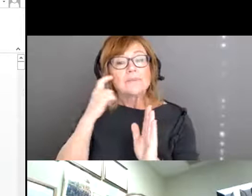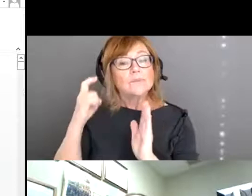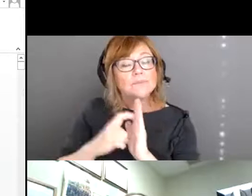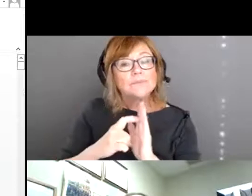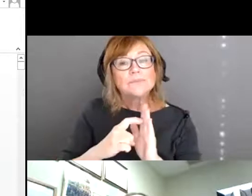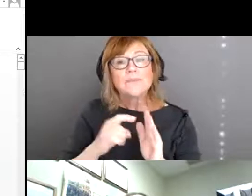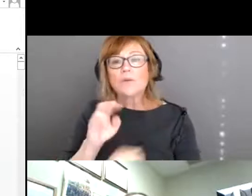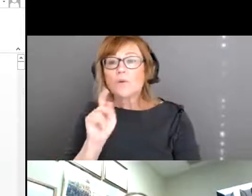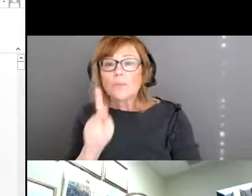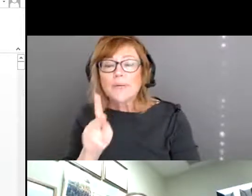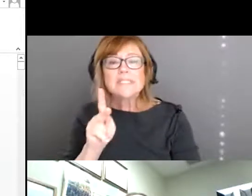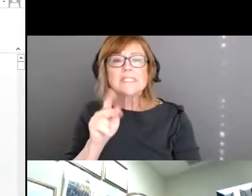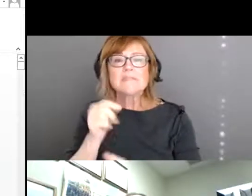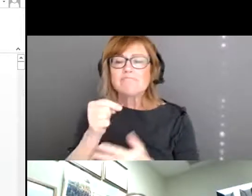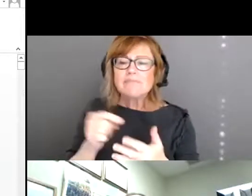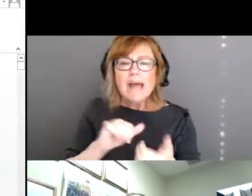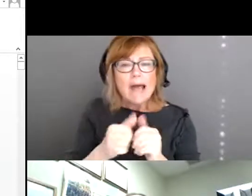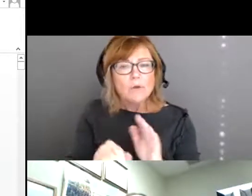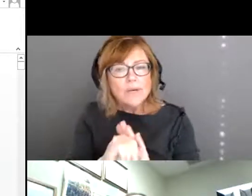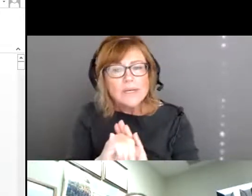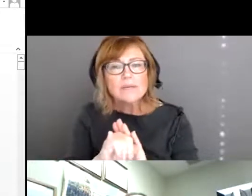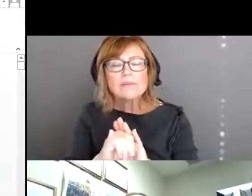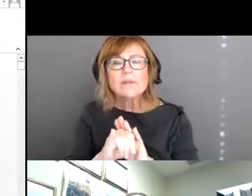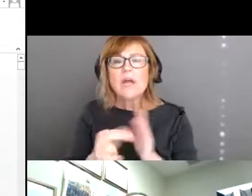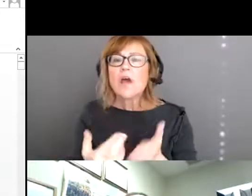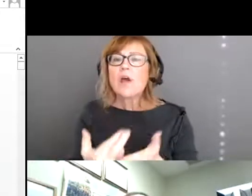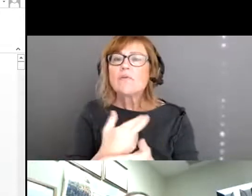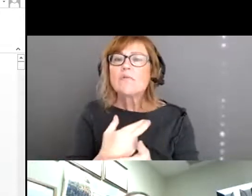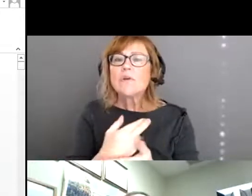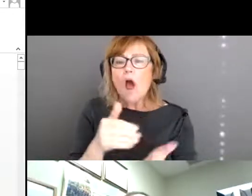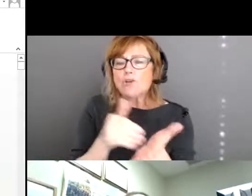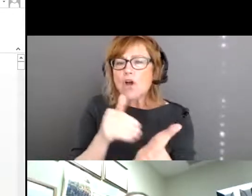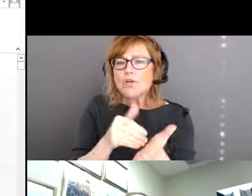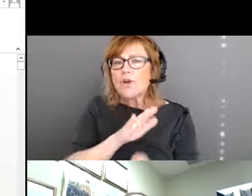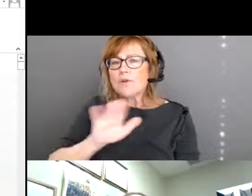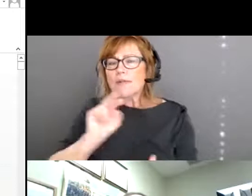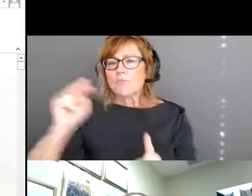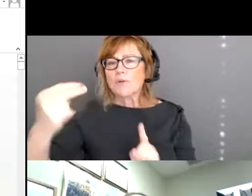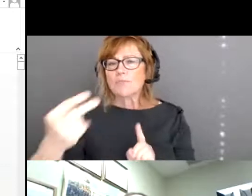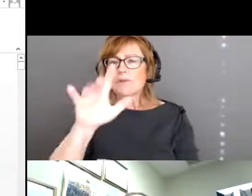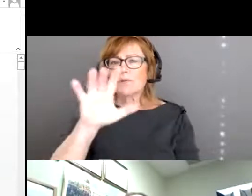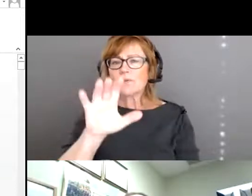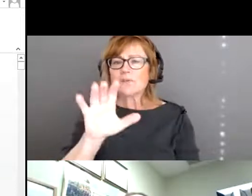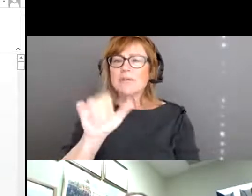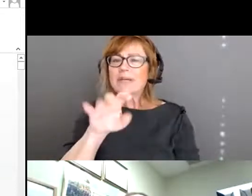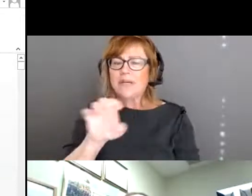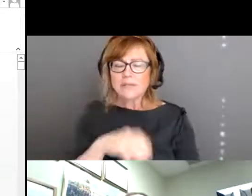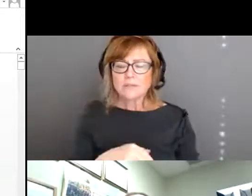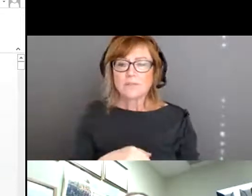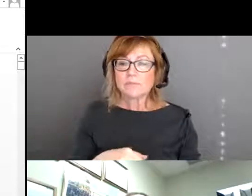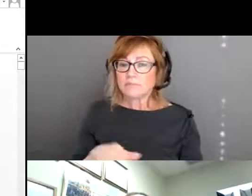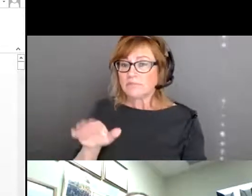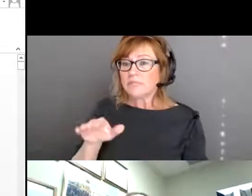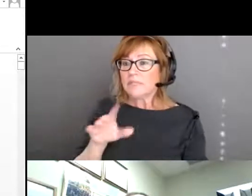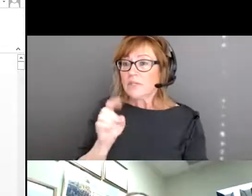review cases from the provider point of view. Dr. Tazkarji, yes, it would be great if you could